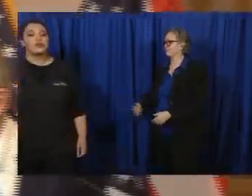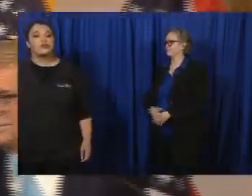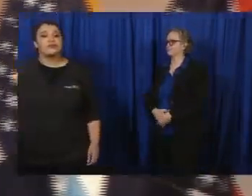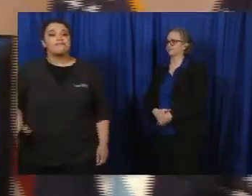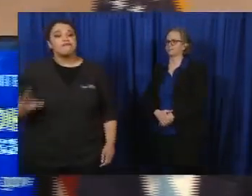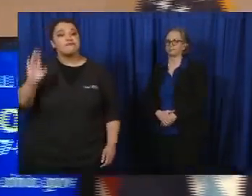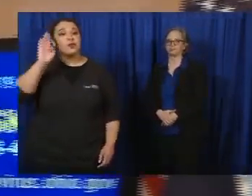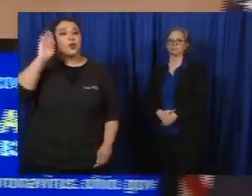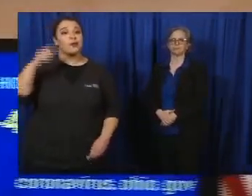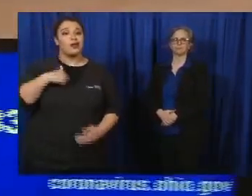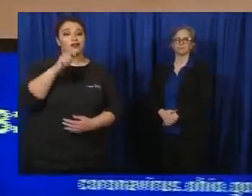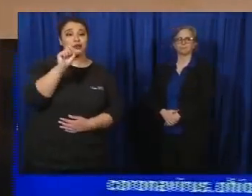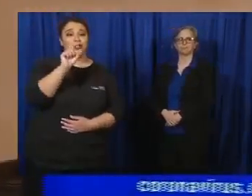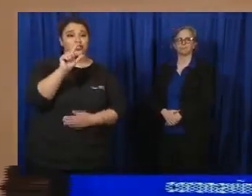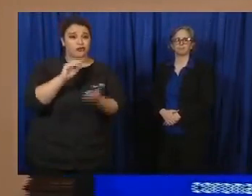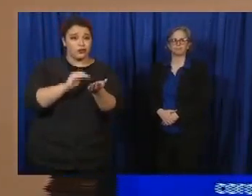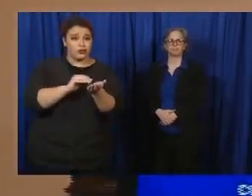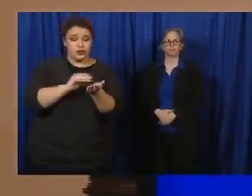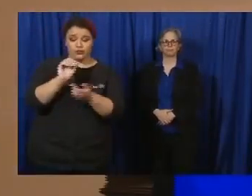get sick,